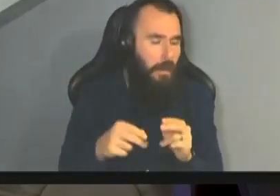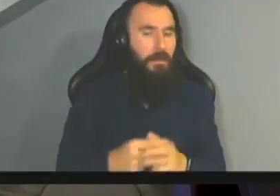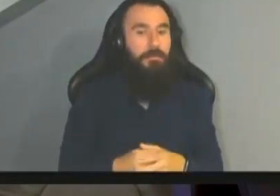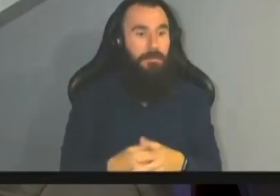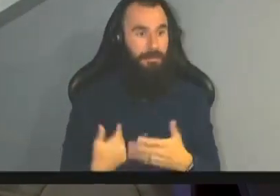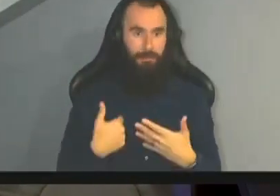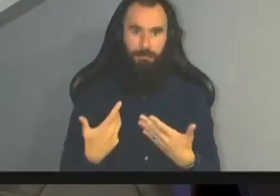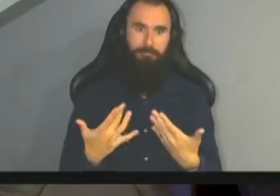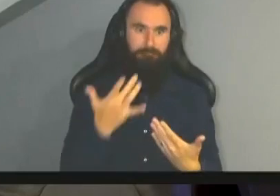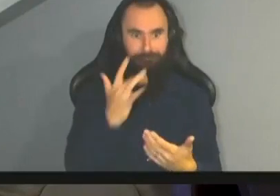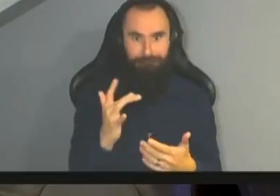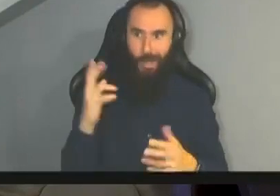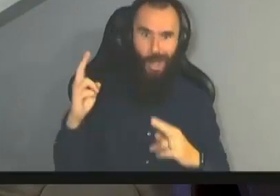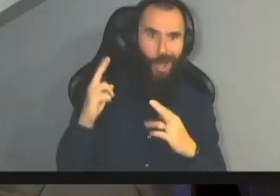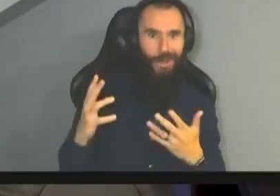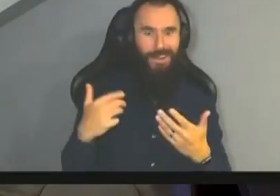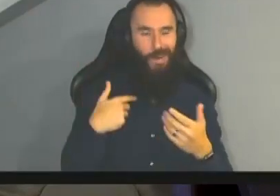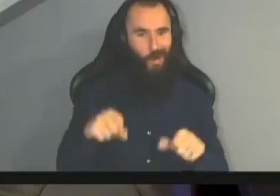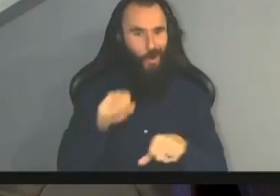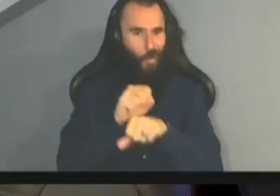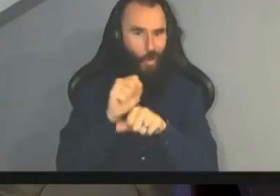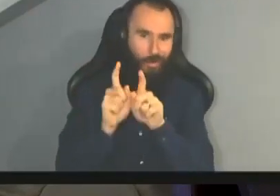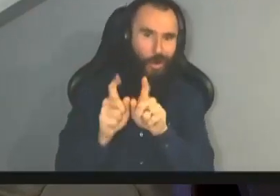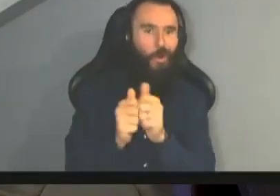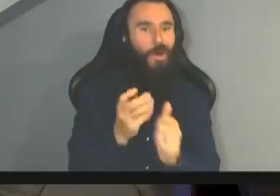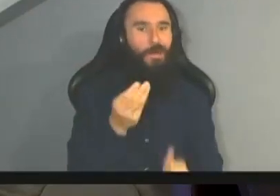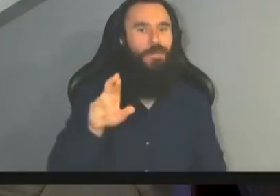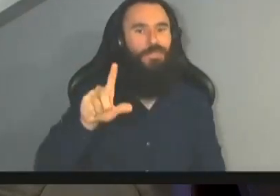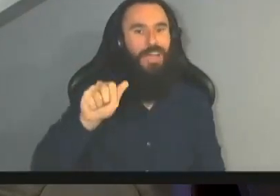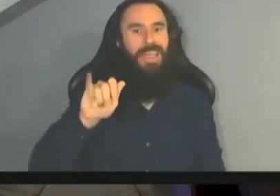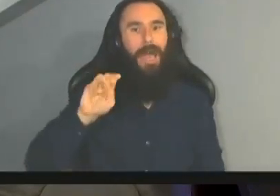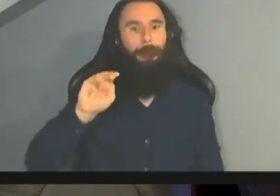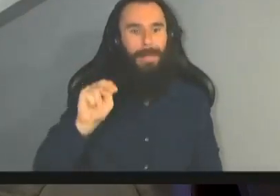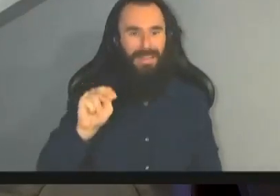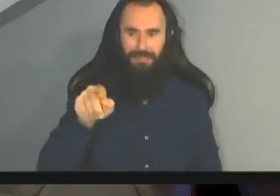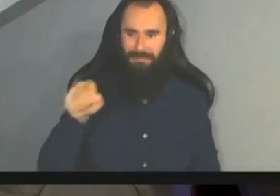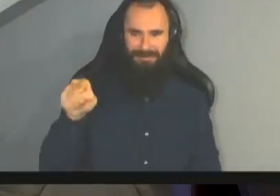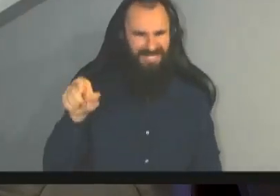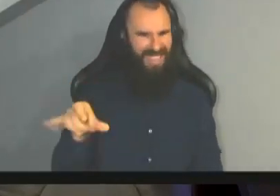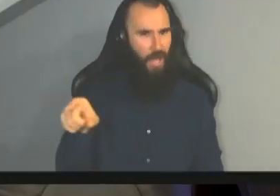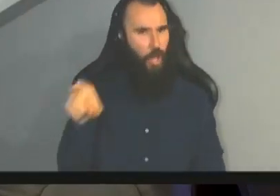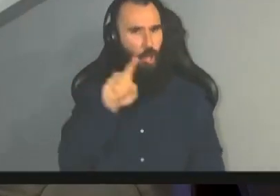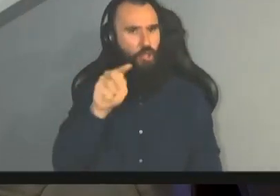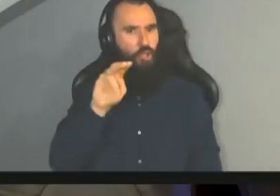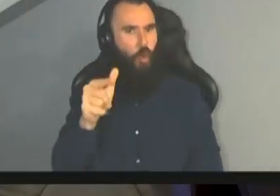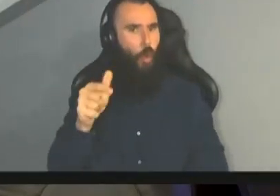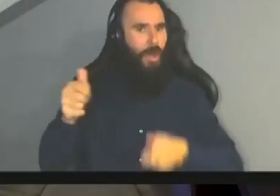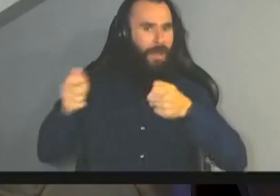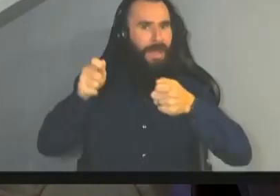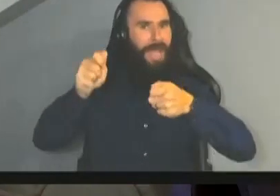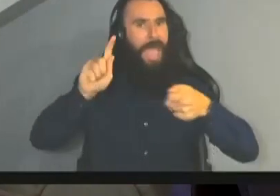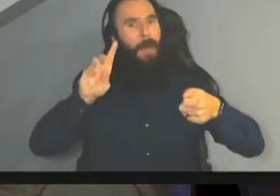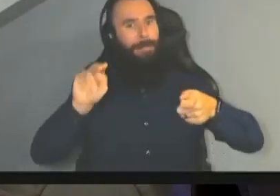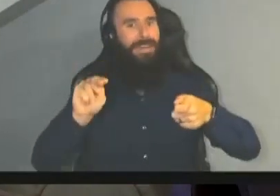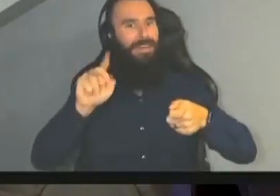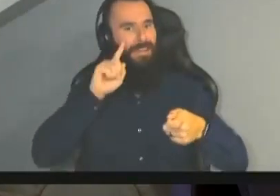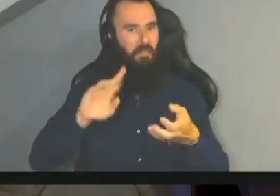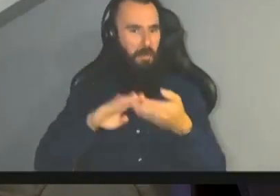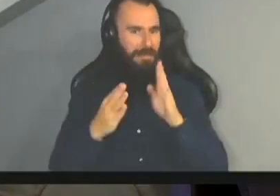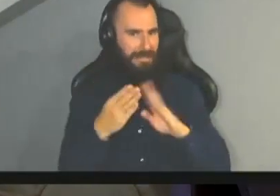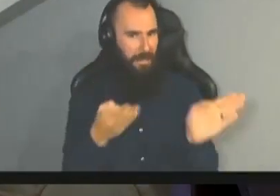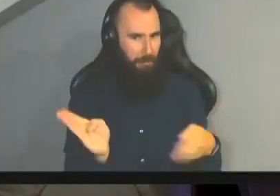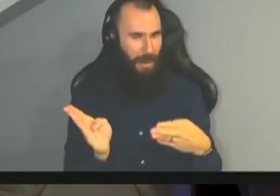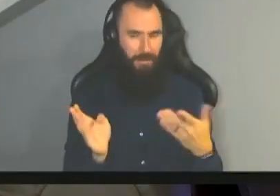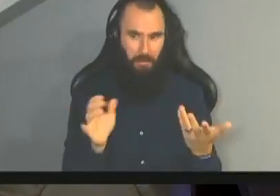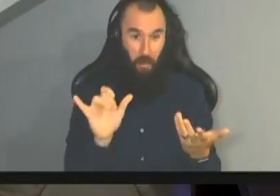able to work with Mr. Lehman, the zoning administrator, city planning, to be able to do this. These are the types